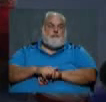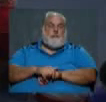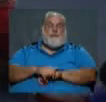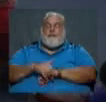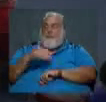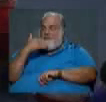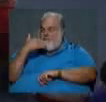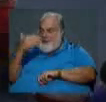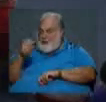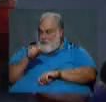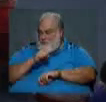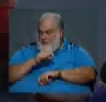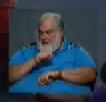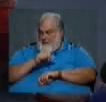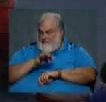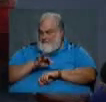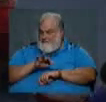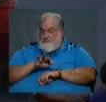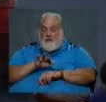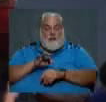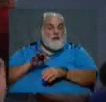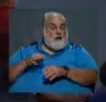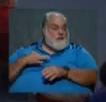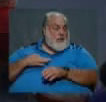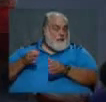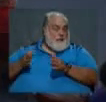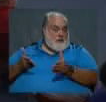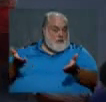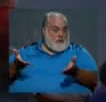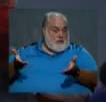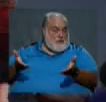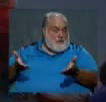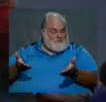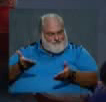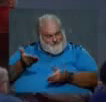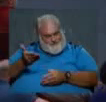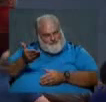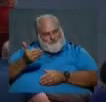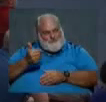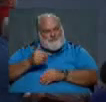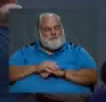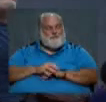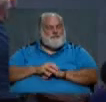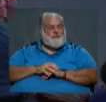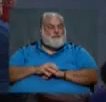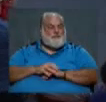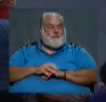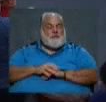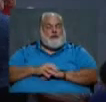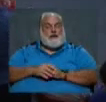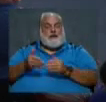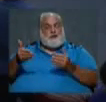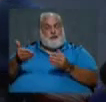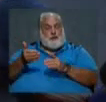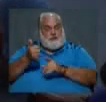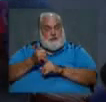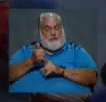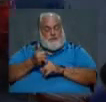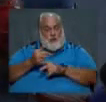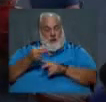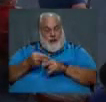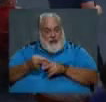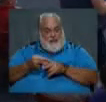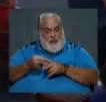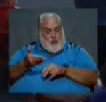Thank you, staff. Is applicant here? Would you come forward, please, and state your name, and you're